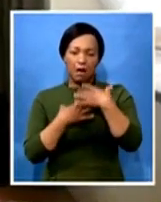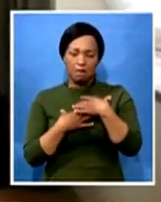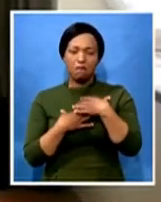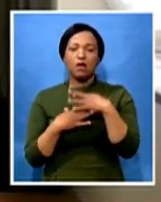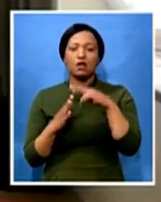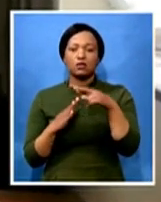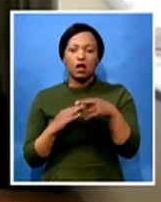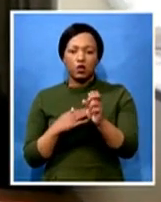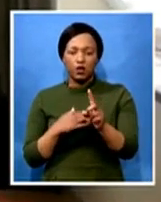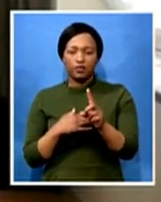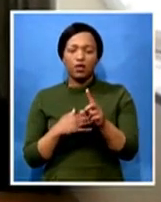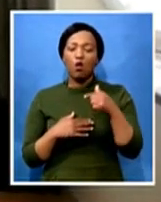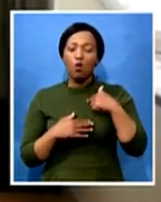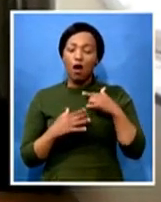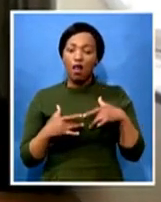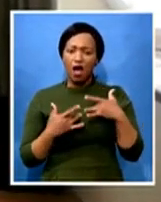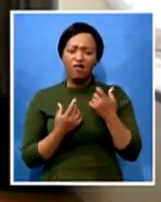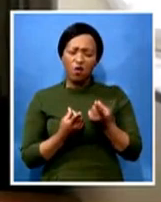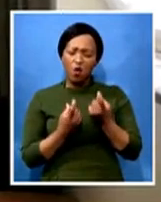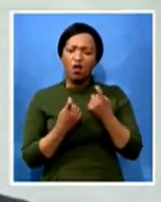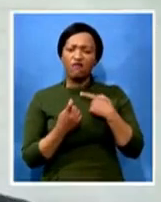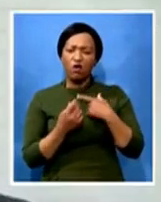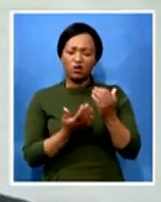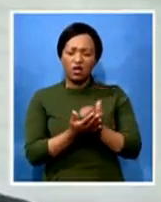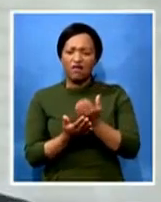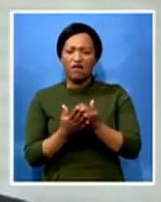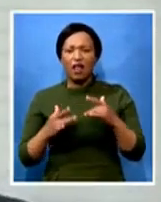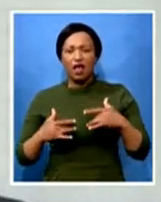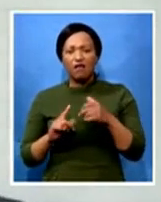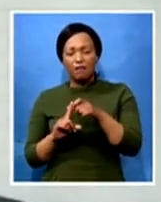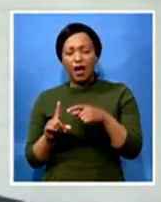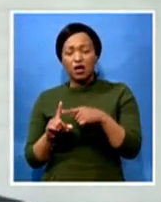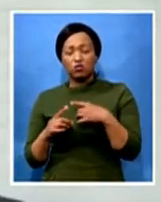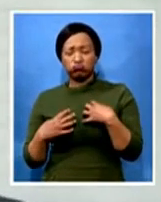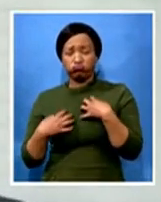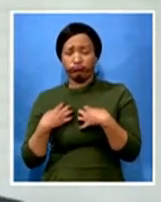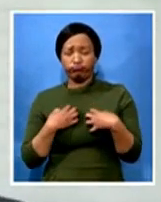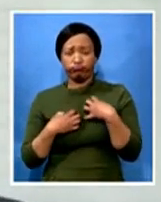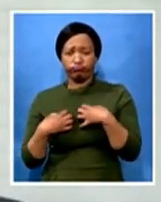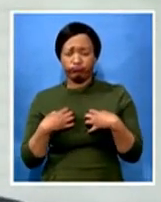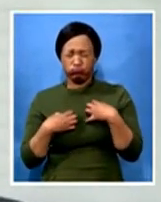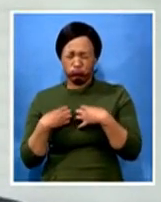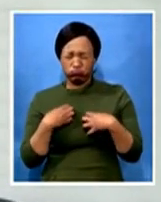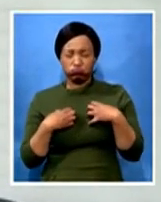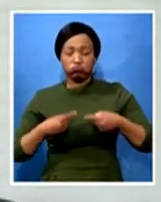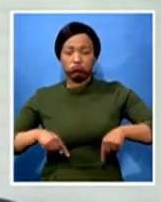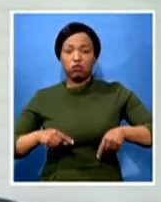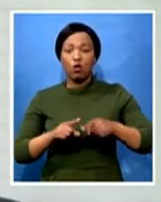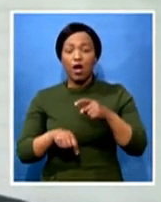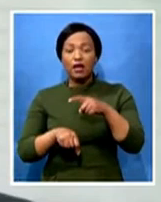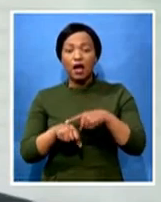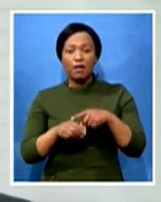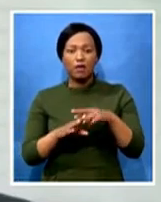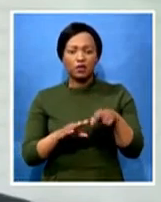tested positive, anxiety overwhelmed him. When that phone call came and they told me that I tested